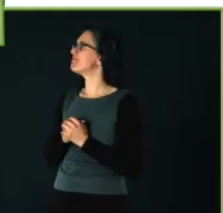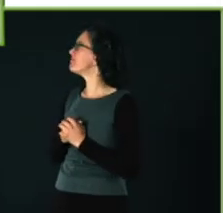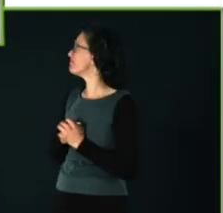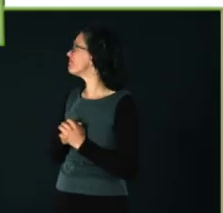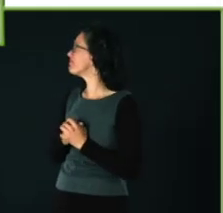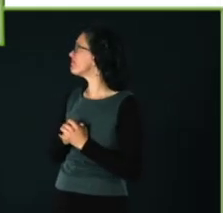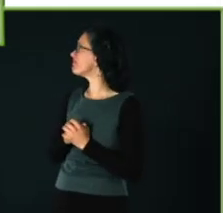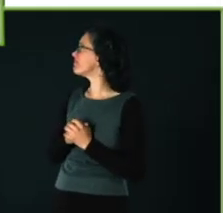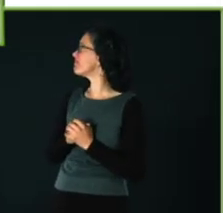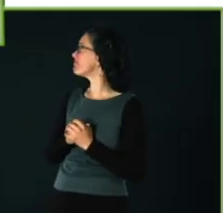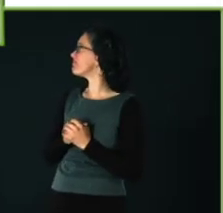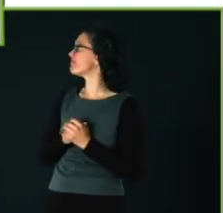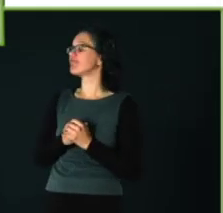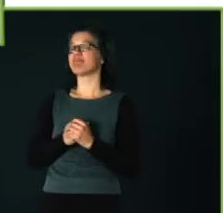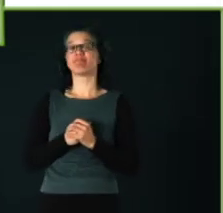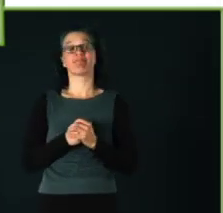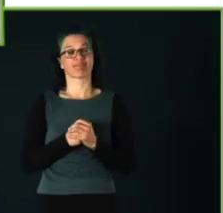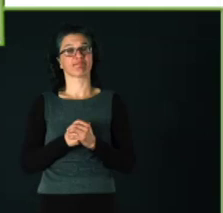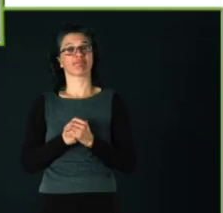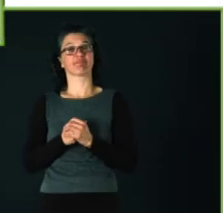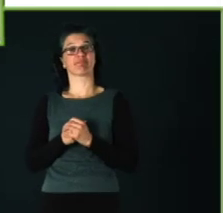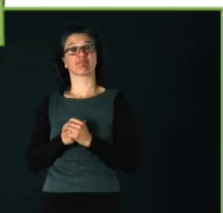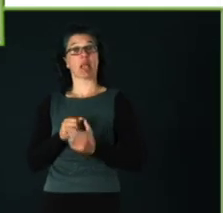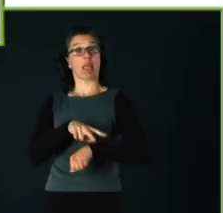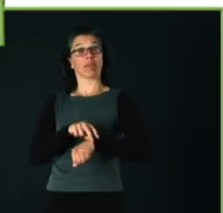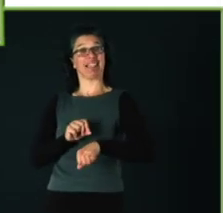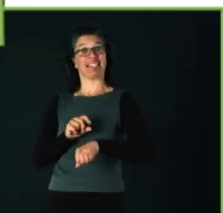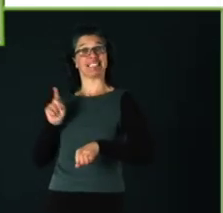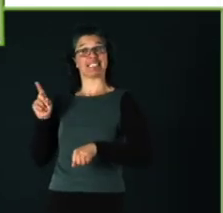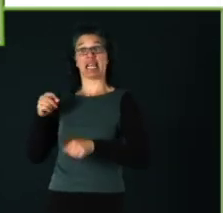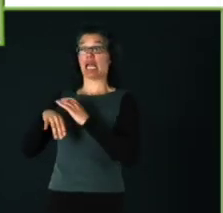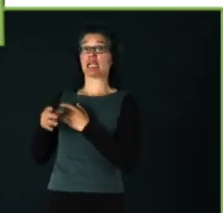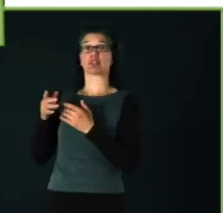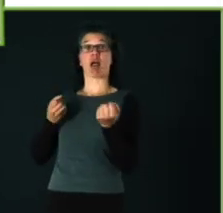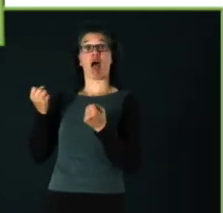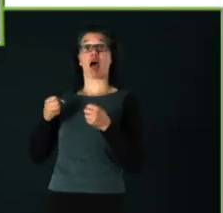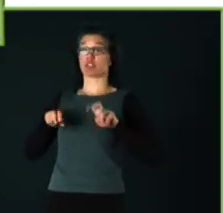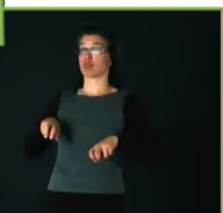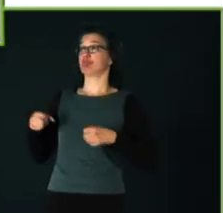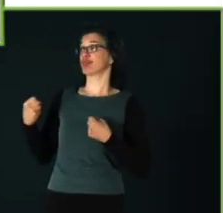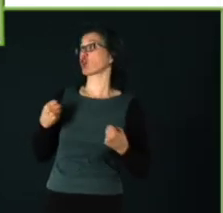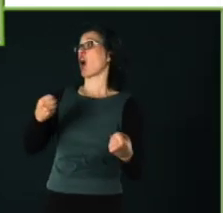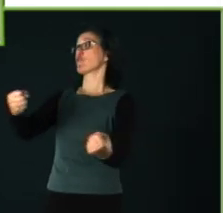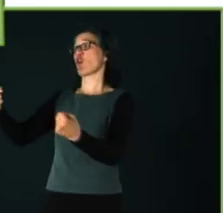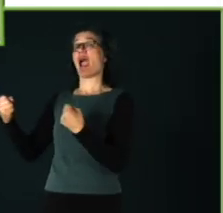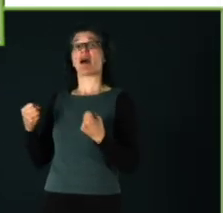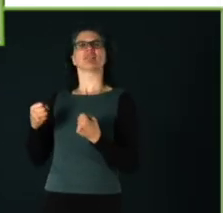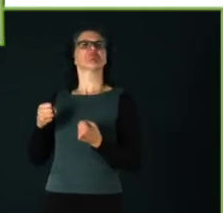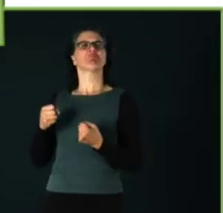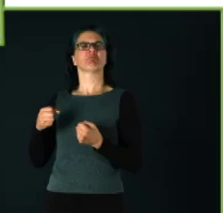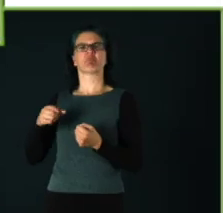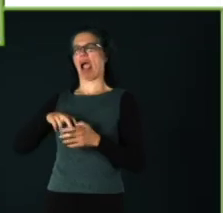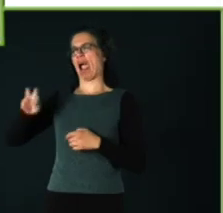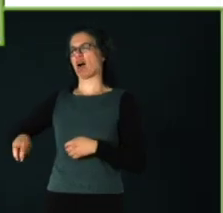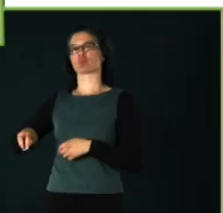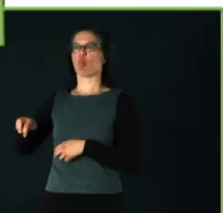This is taking the police out of the police cars instead of driving around and putting them more on the beat. And I think that needs